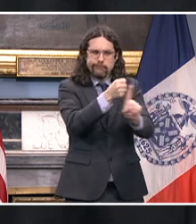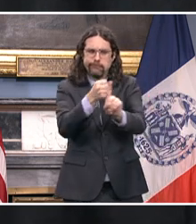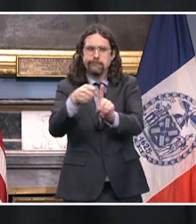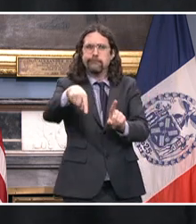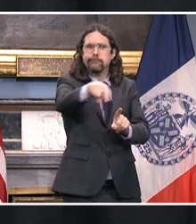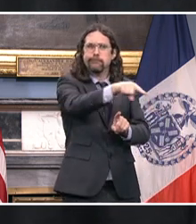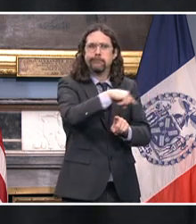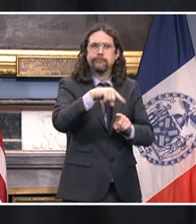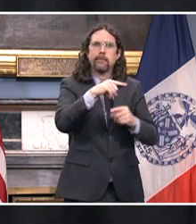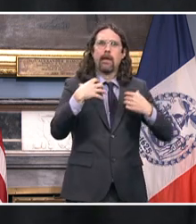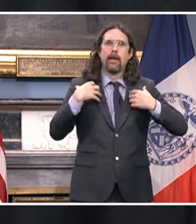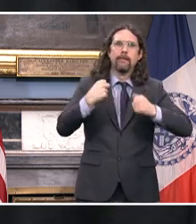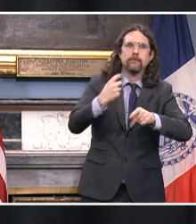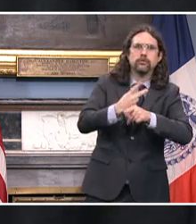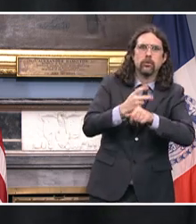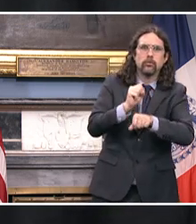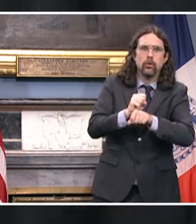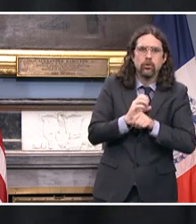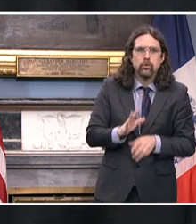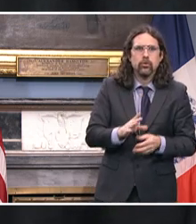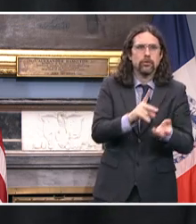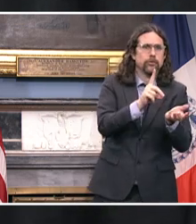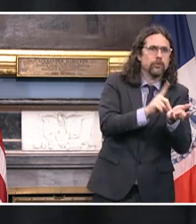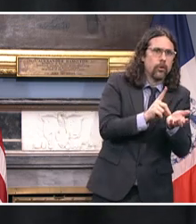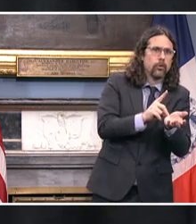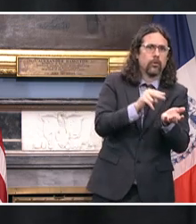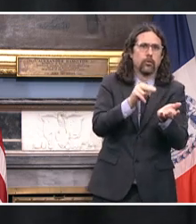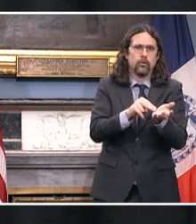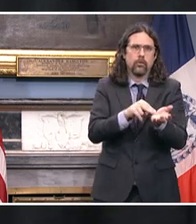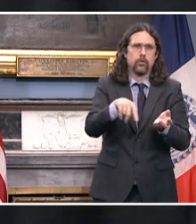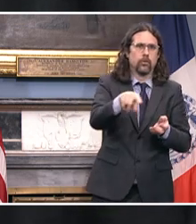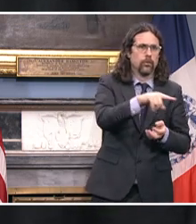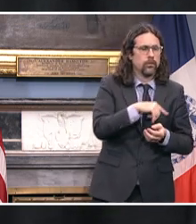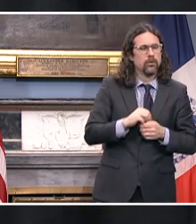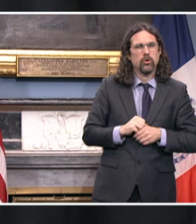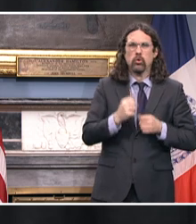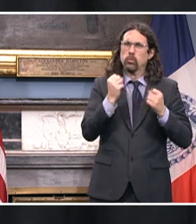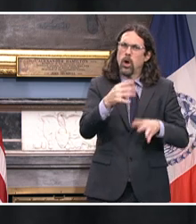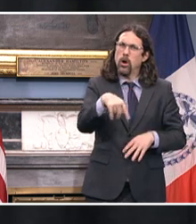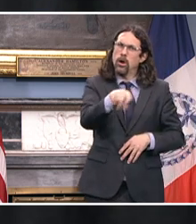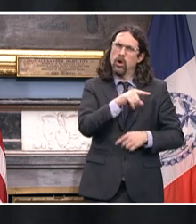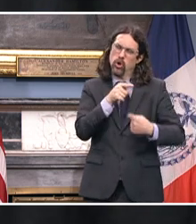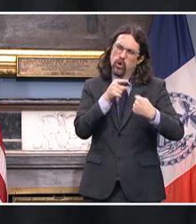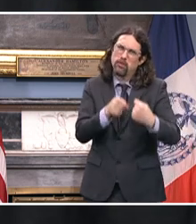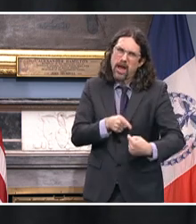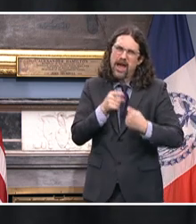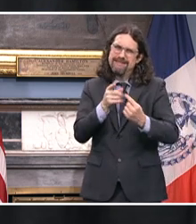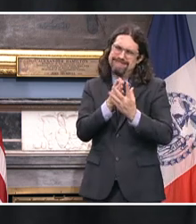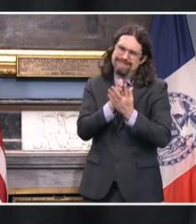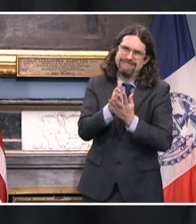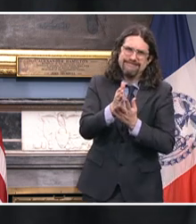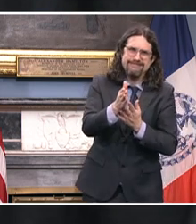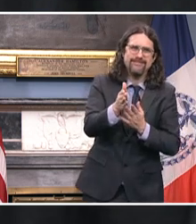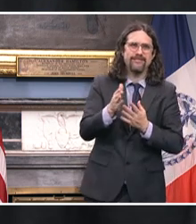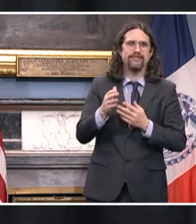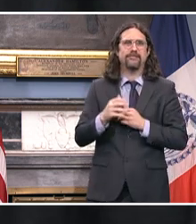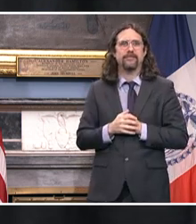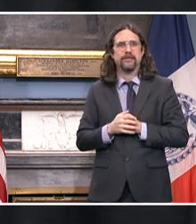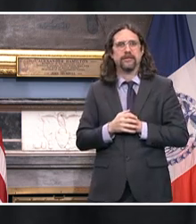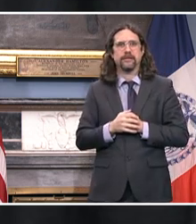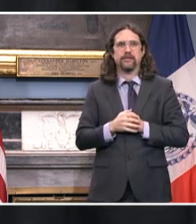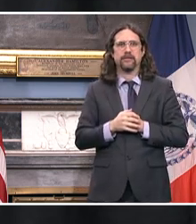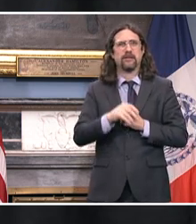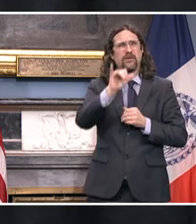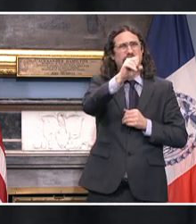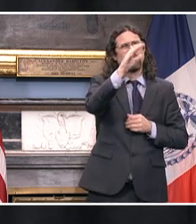are struggling right now. I hear from people all the time who are right now running out of the little money they had. You know, the